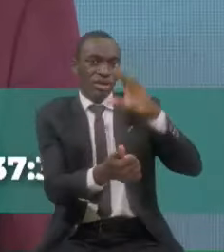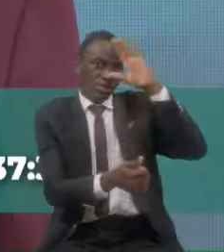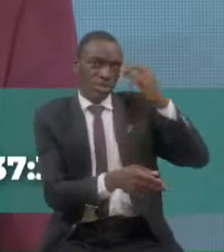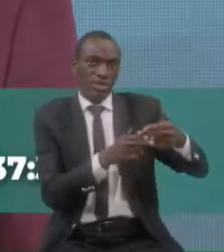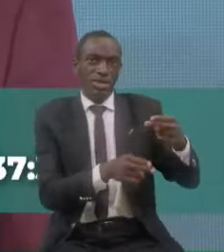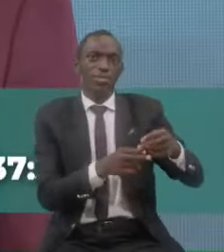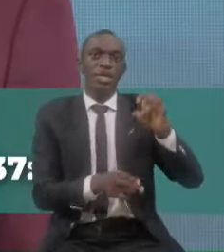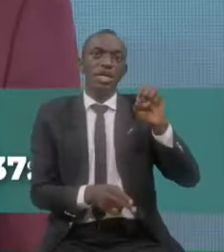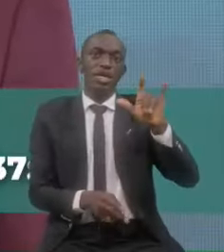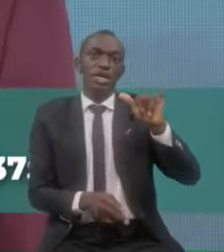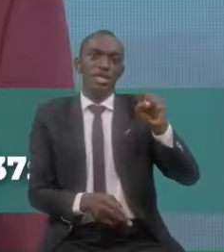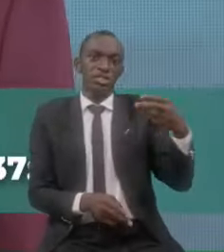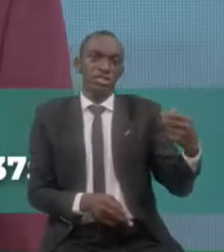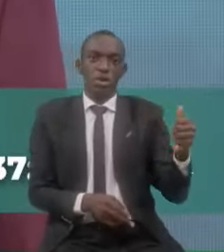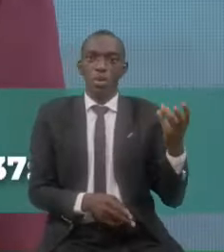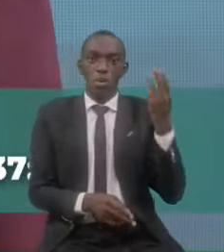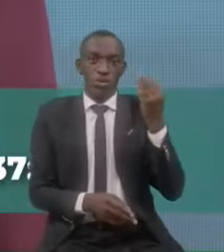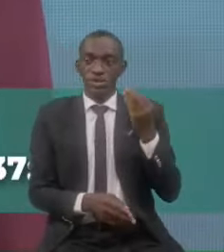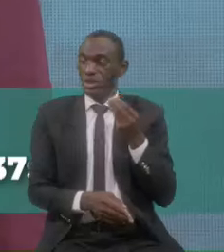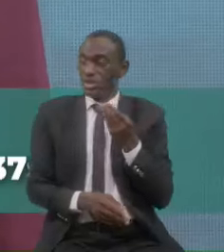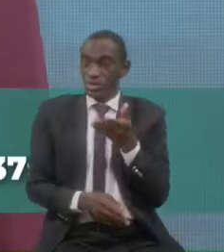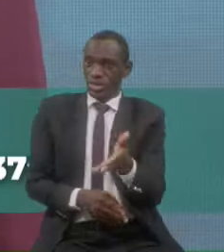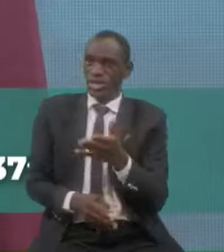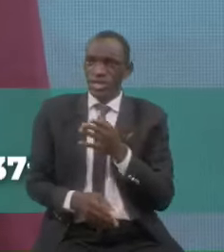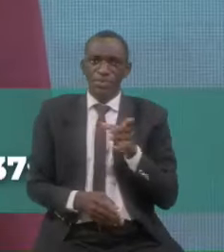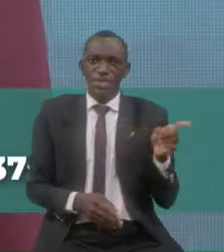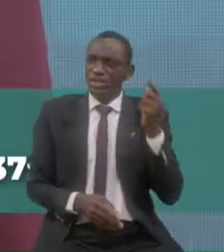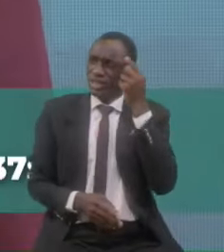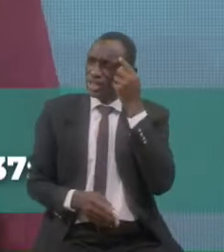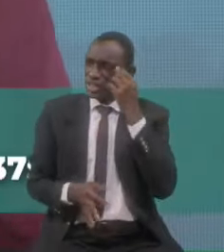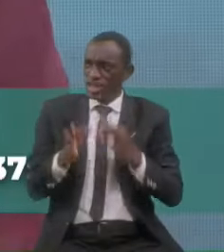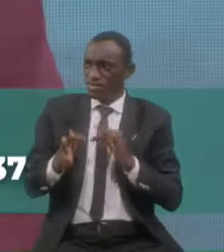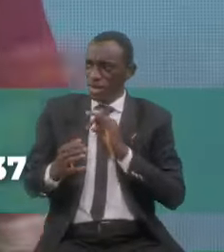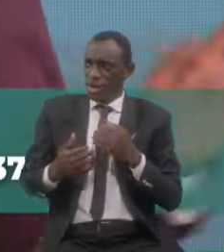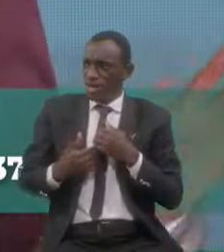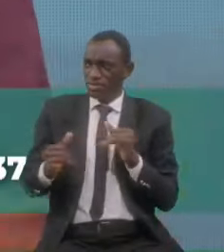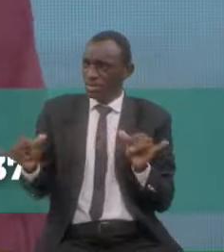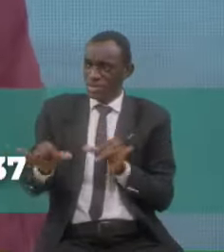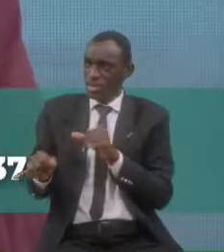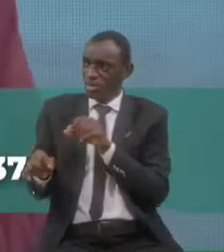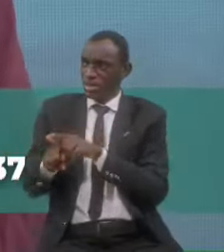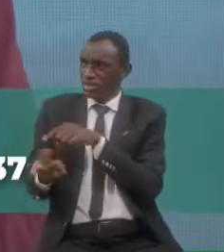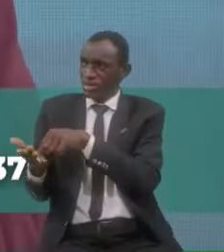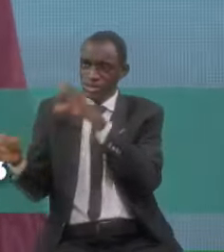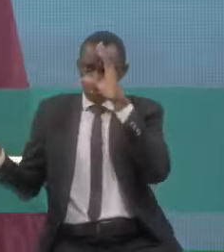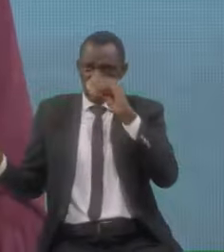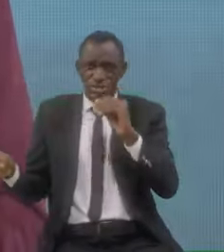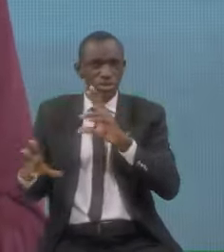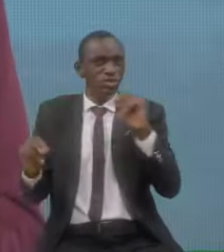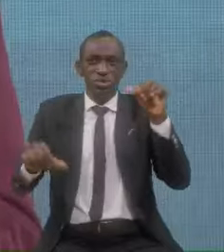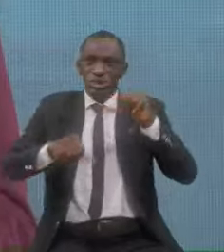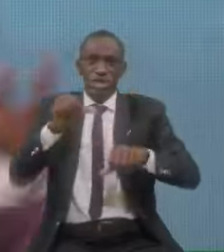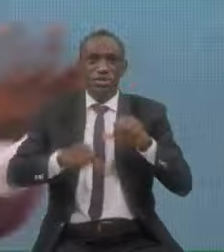could have what this man has, no doubt I will fulfill my